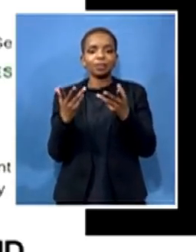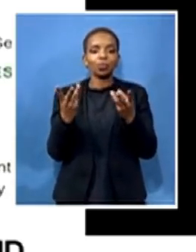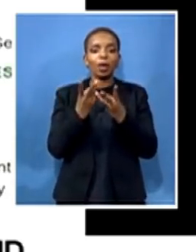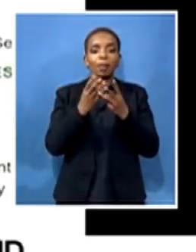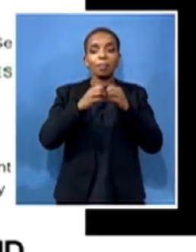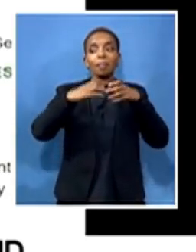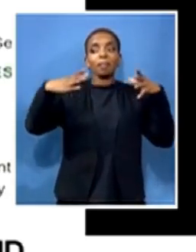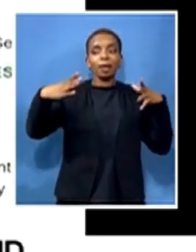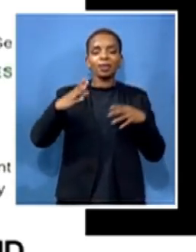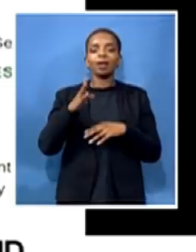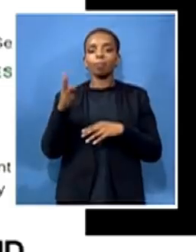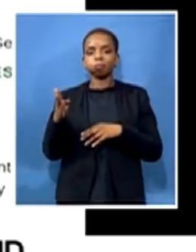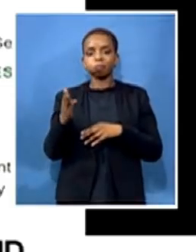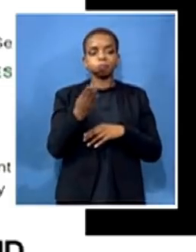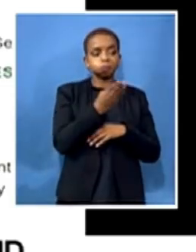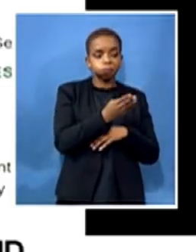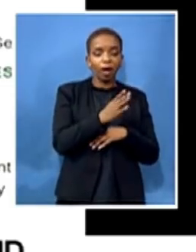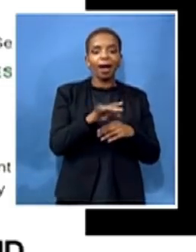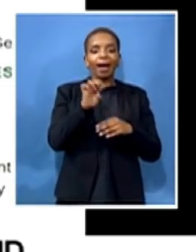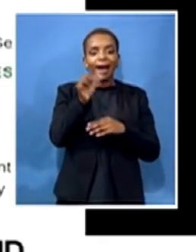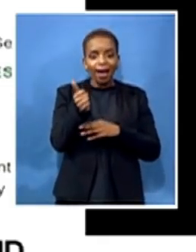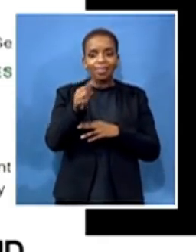got lower infections. So if